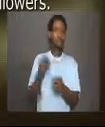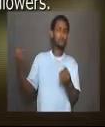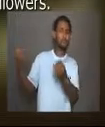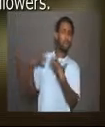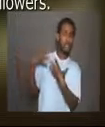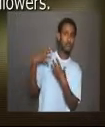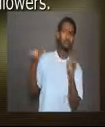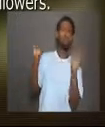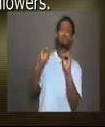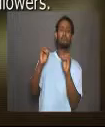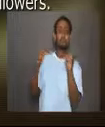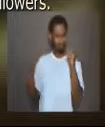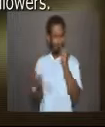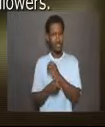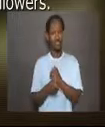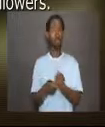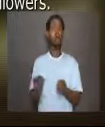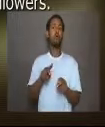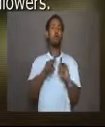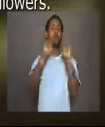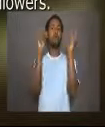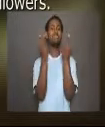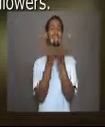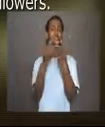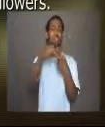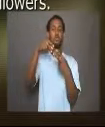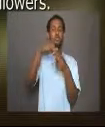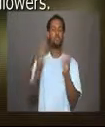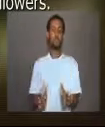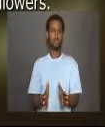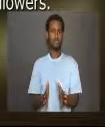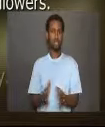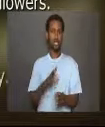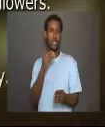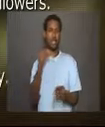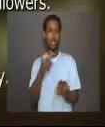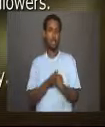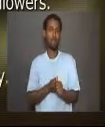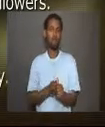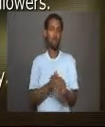intimidation, or harassment of party candidates and their followers.